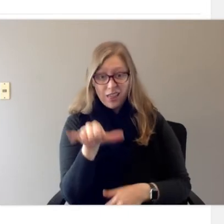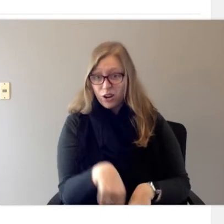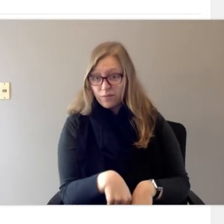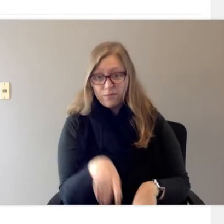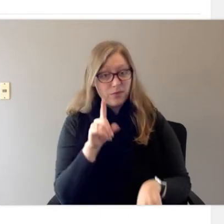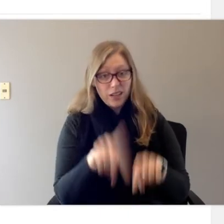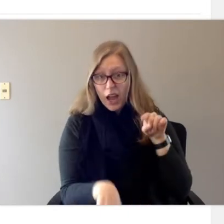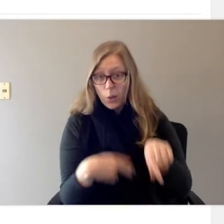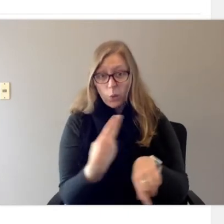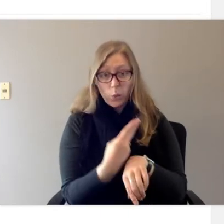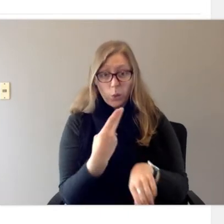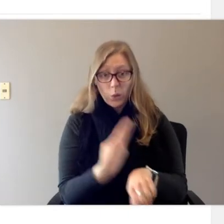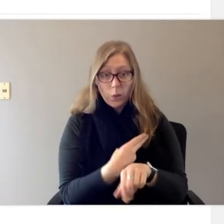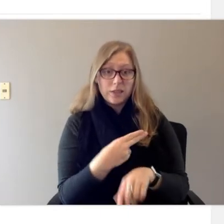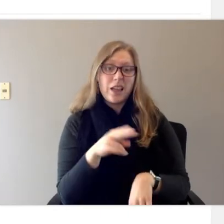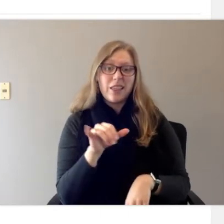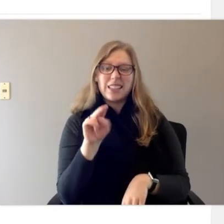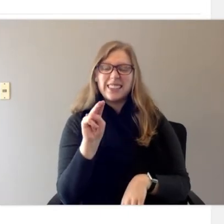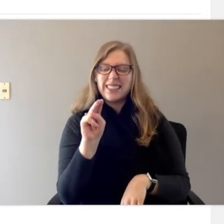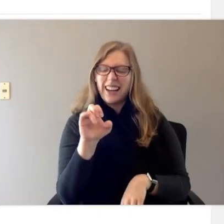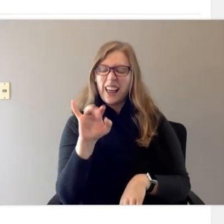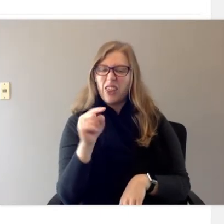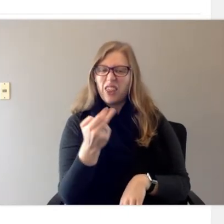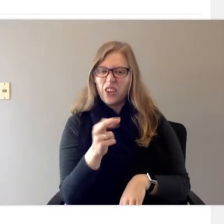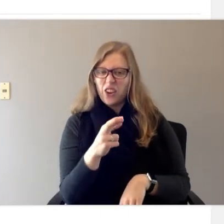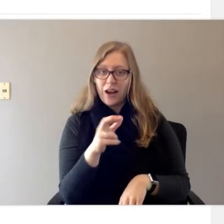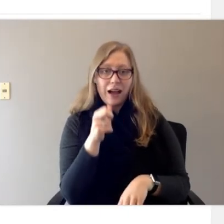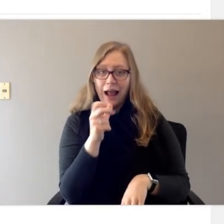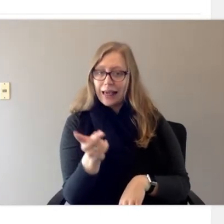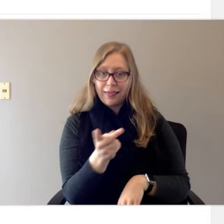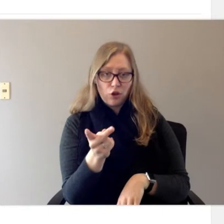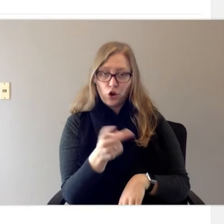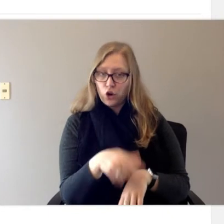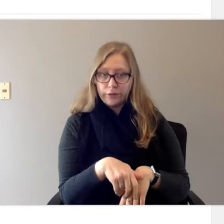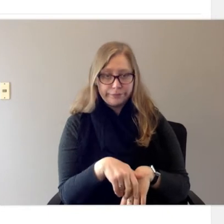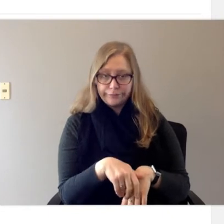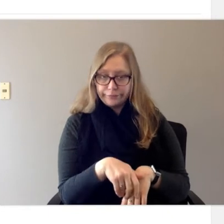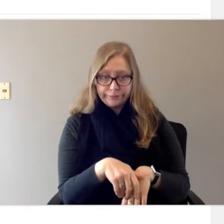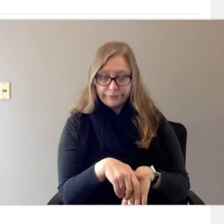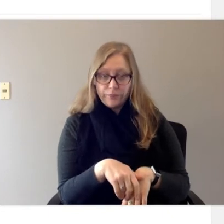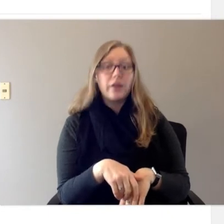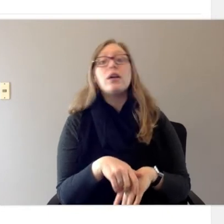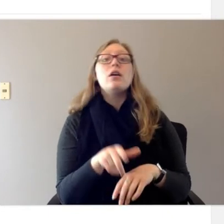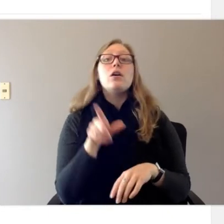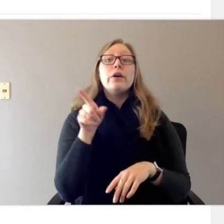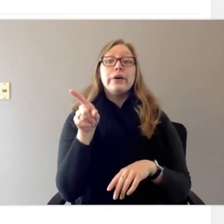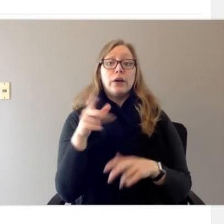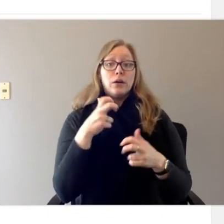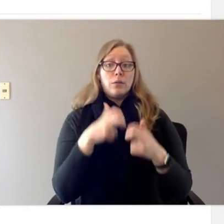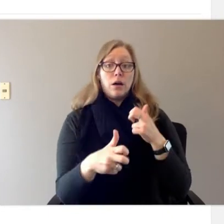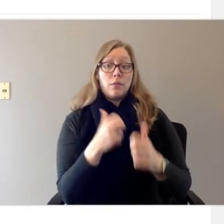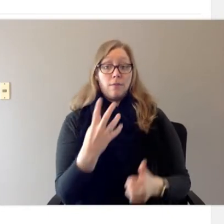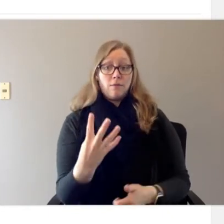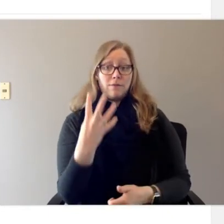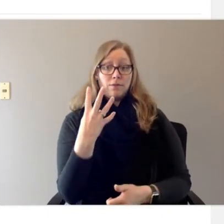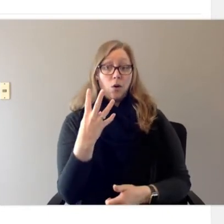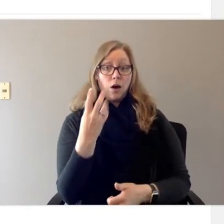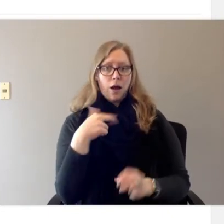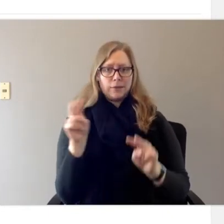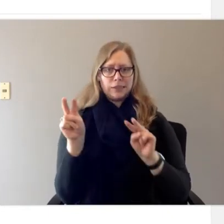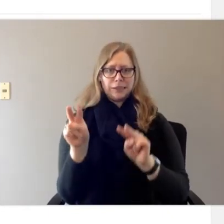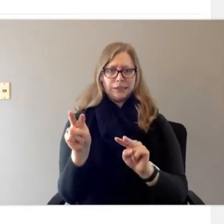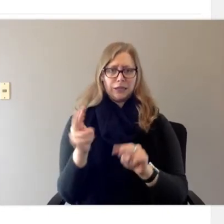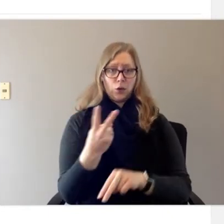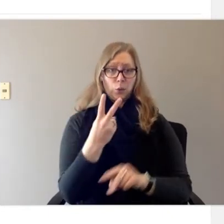these theorems show that these two triangles are congruent. So here we have problem 4, and I'm looking at these two triangles trying to